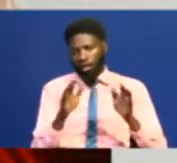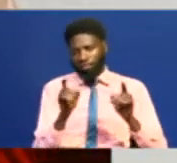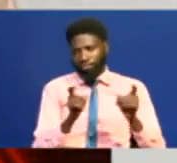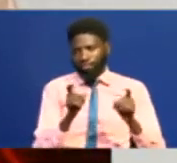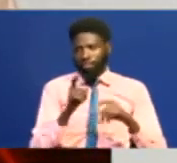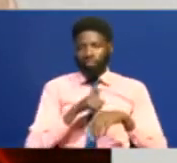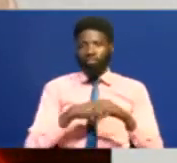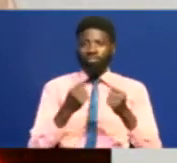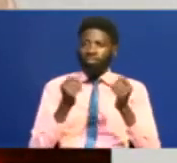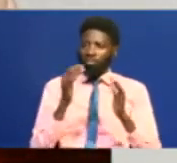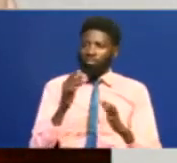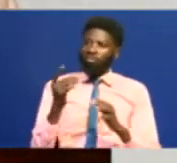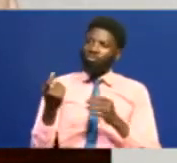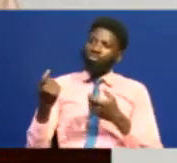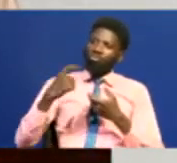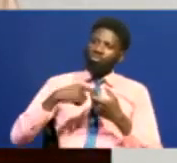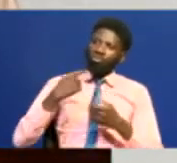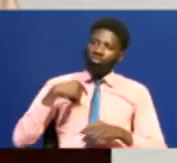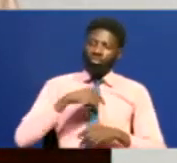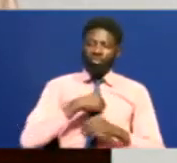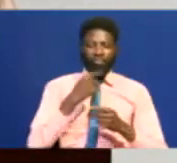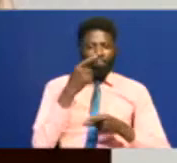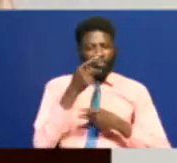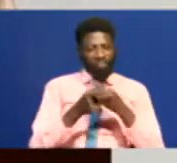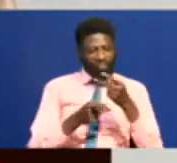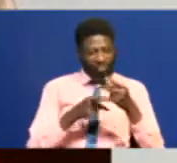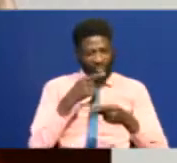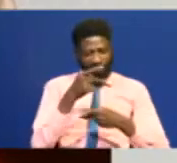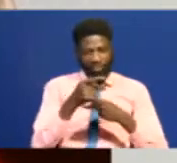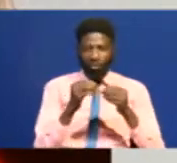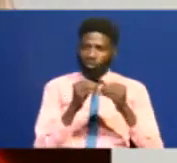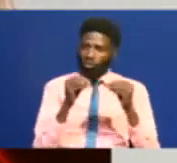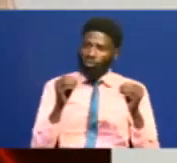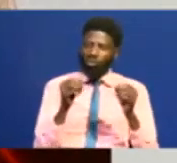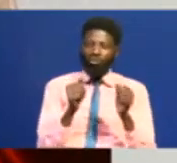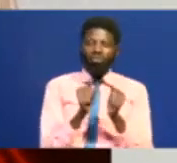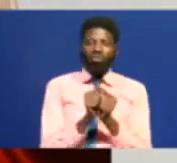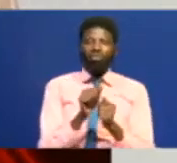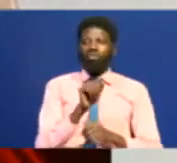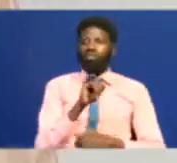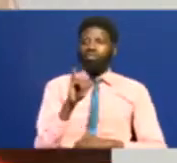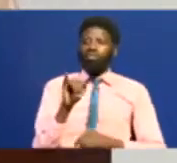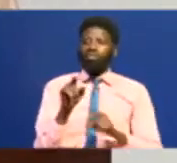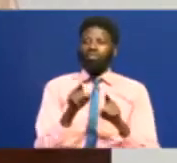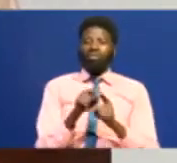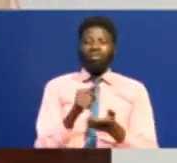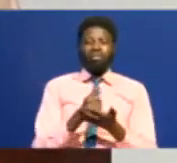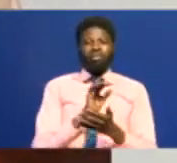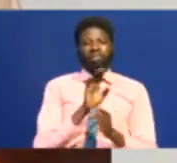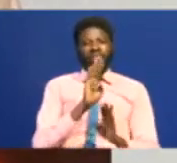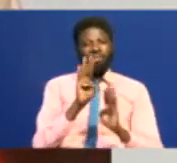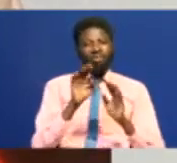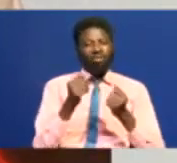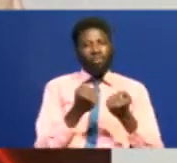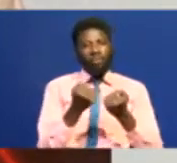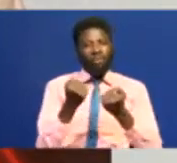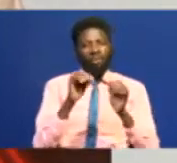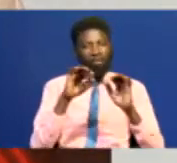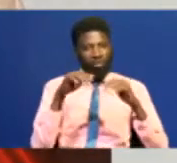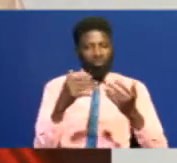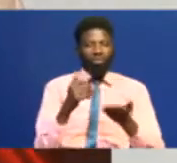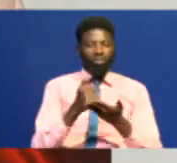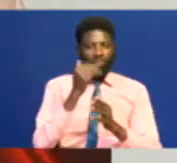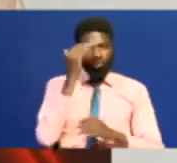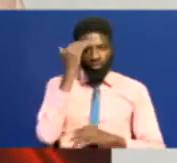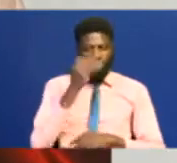on board, we have a robust screening process, which we've integrated AI, and to also monitor their behavior while they're on the road. Mm-hmm.